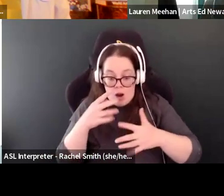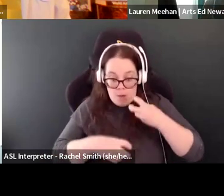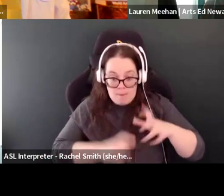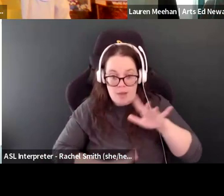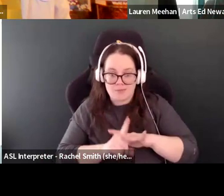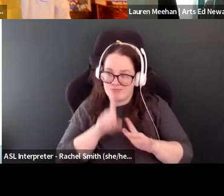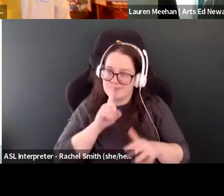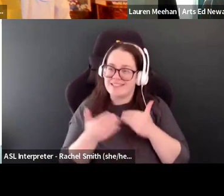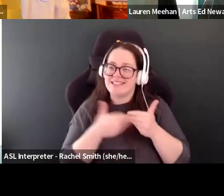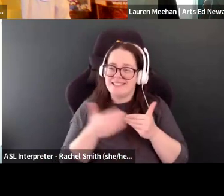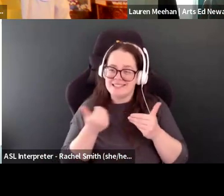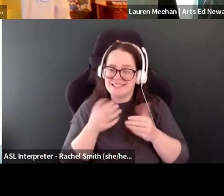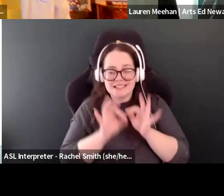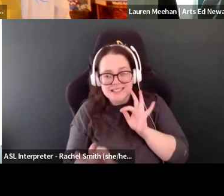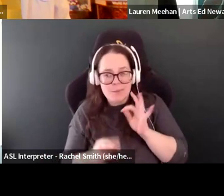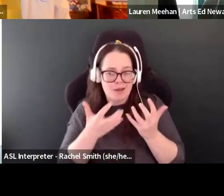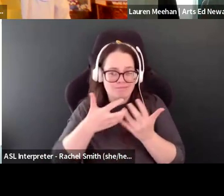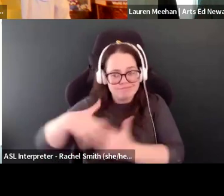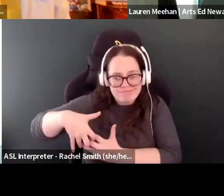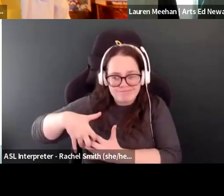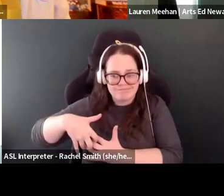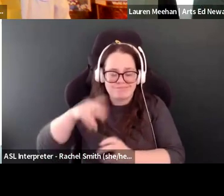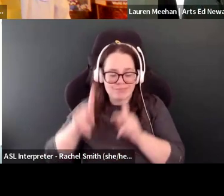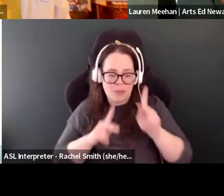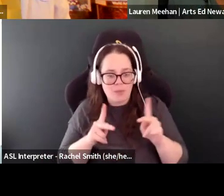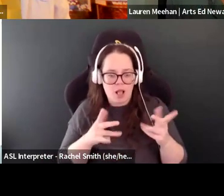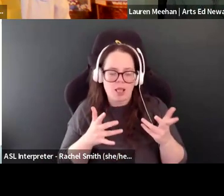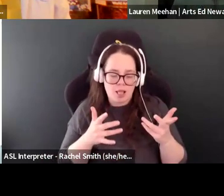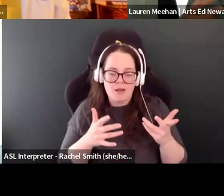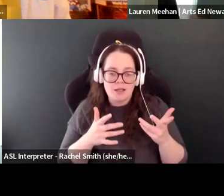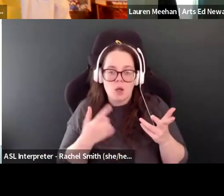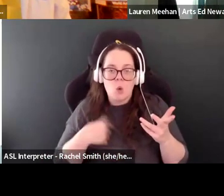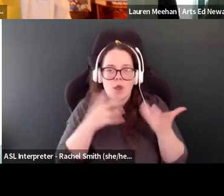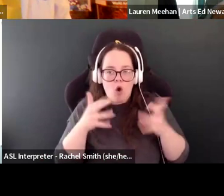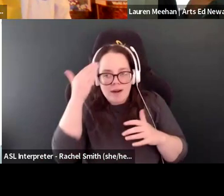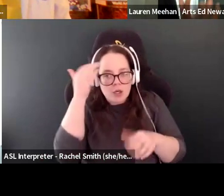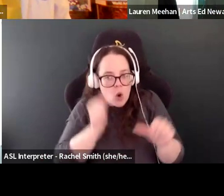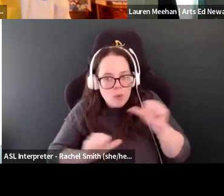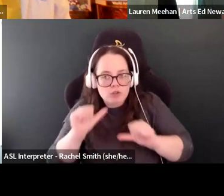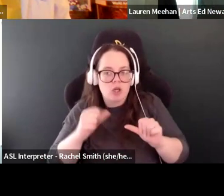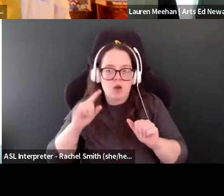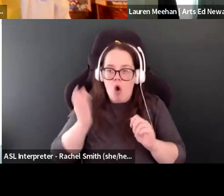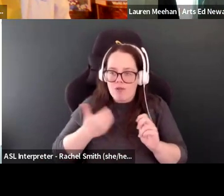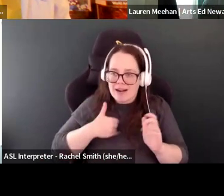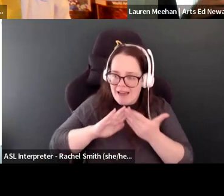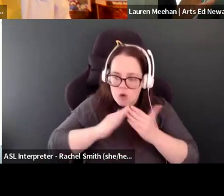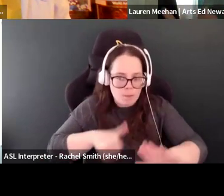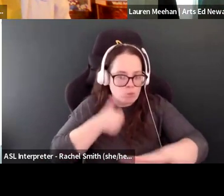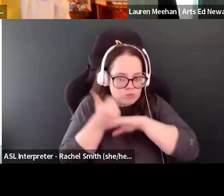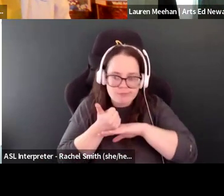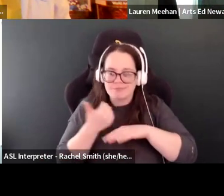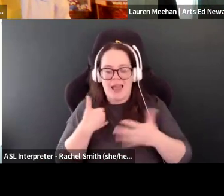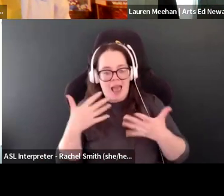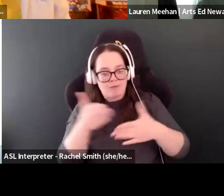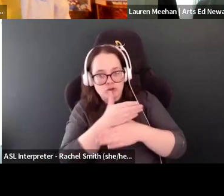easy to get people organized, or it's a lot easier to get people organized, right? Because we already know each other, we already have this community, we already have this